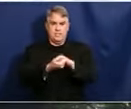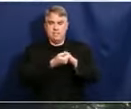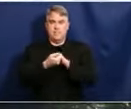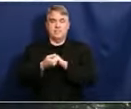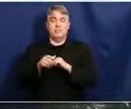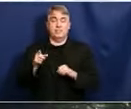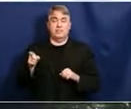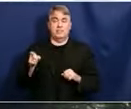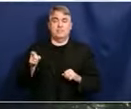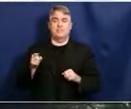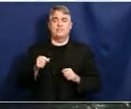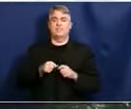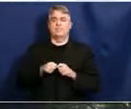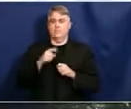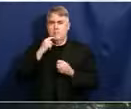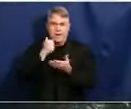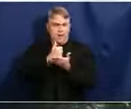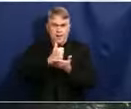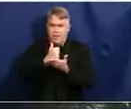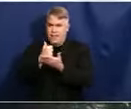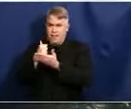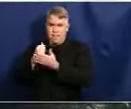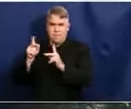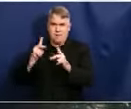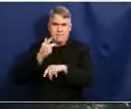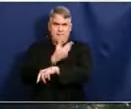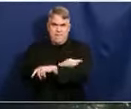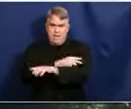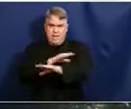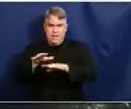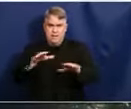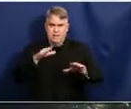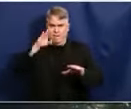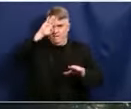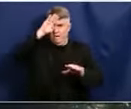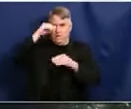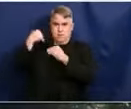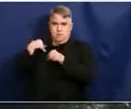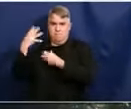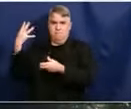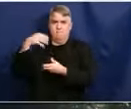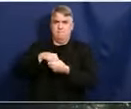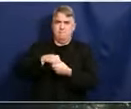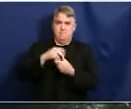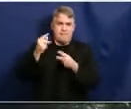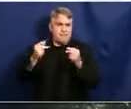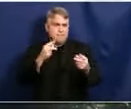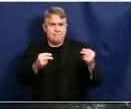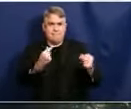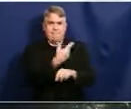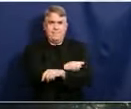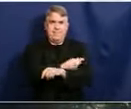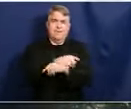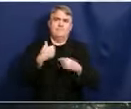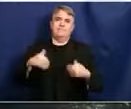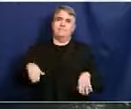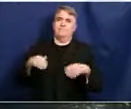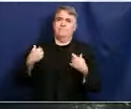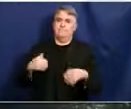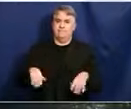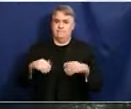become vaccinators, and they've been doing some really great work in hard to reach communities. And we really appreciate Chief Meacham and his team and